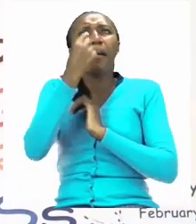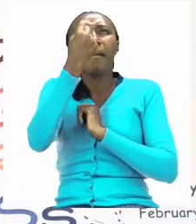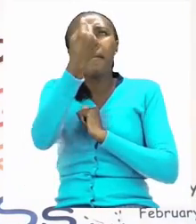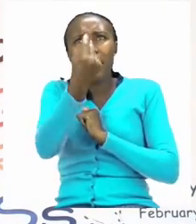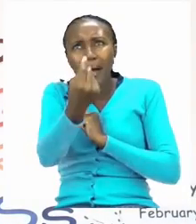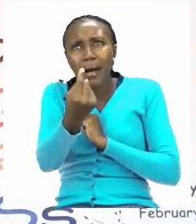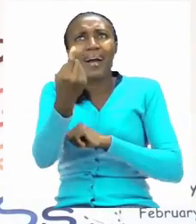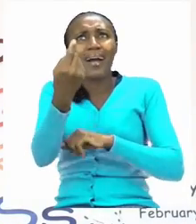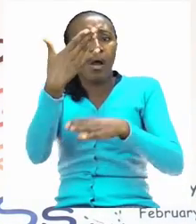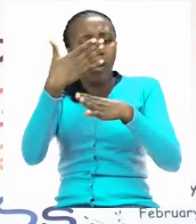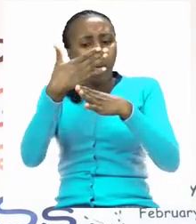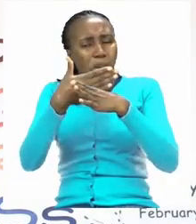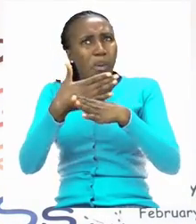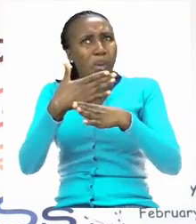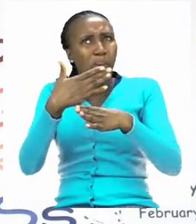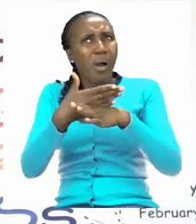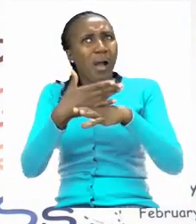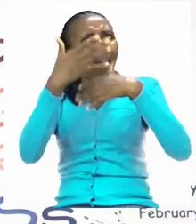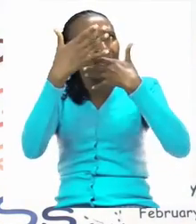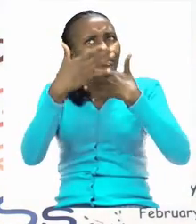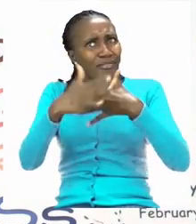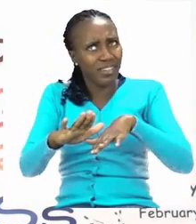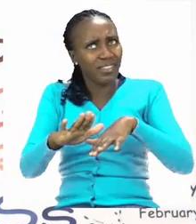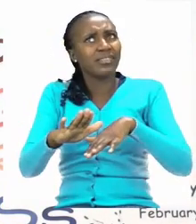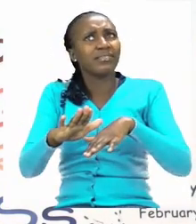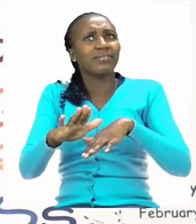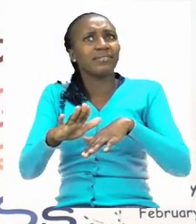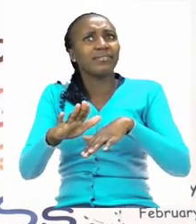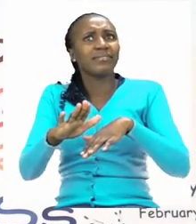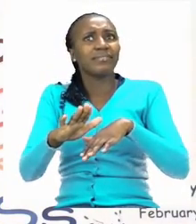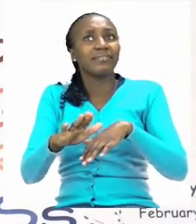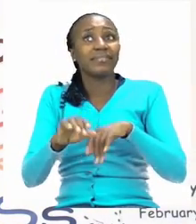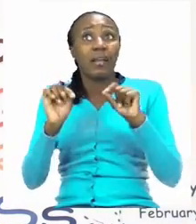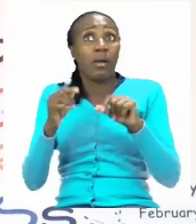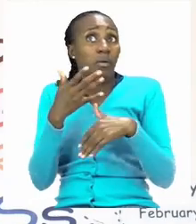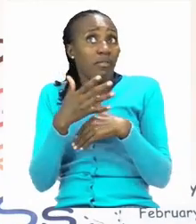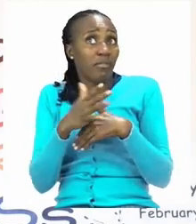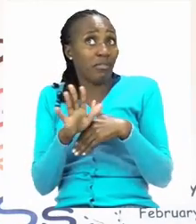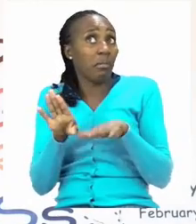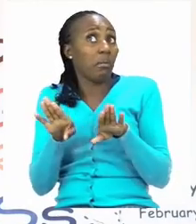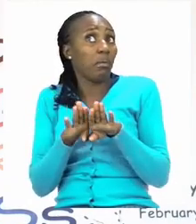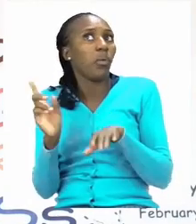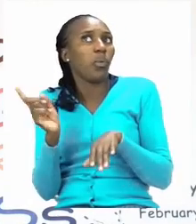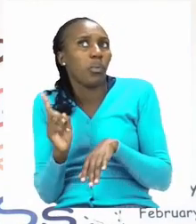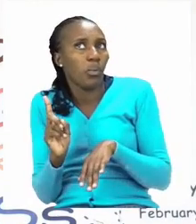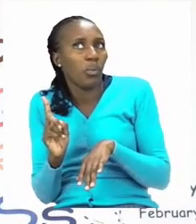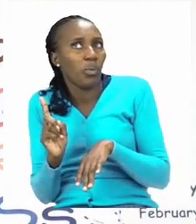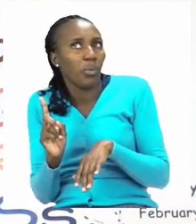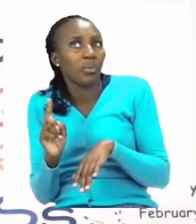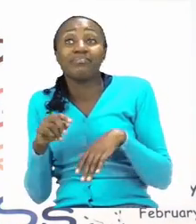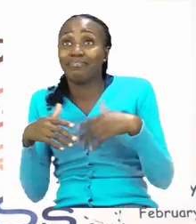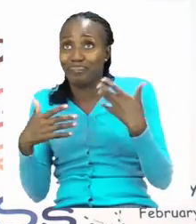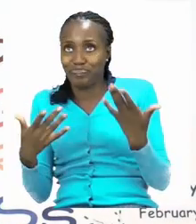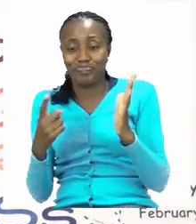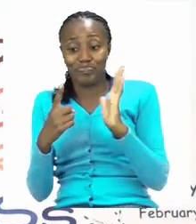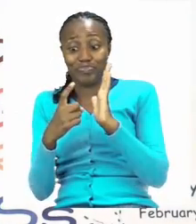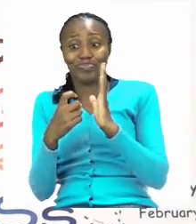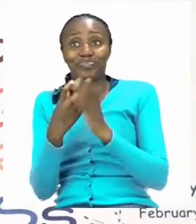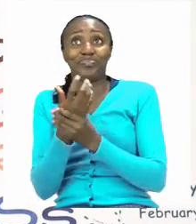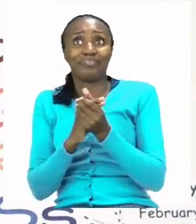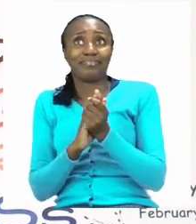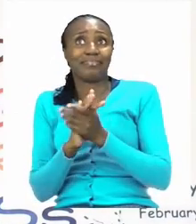that you finish your work by yourself. So now that we are done, we always need to sanitize. Sanitizing